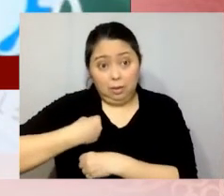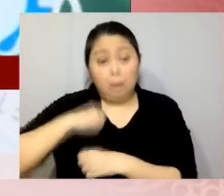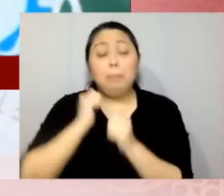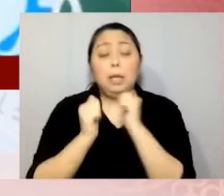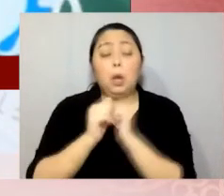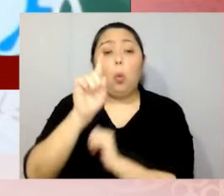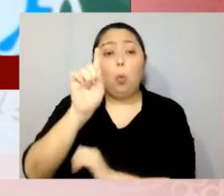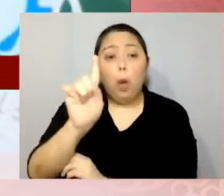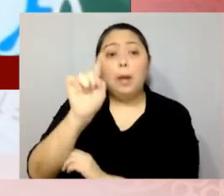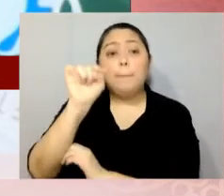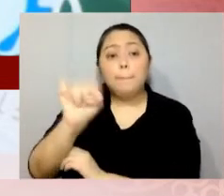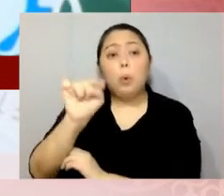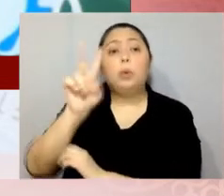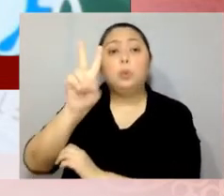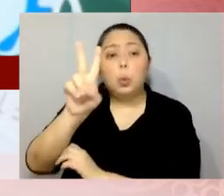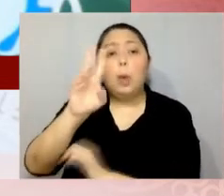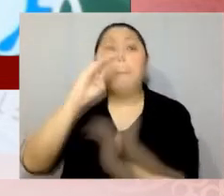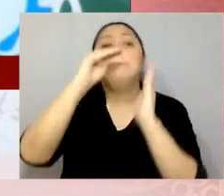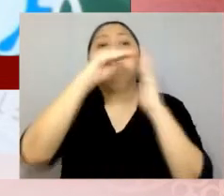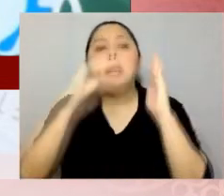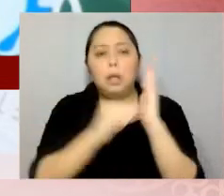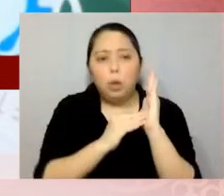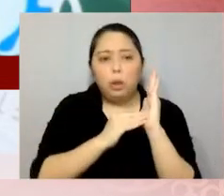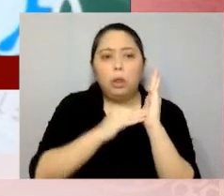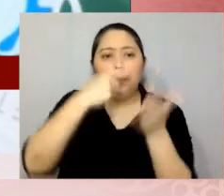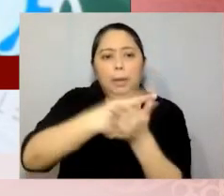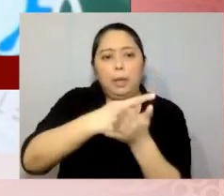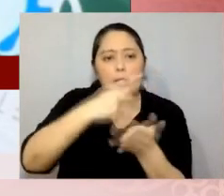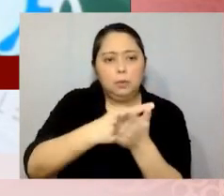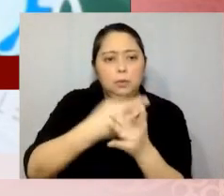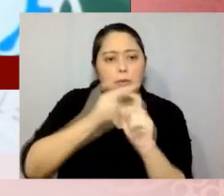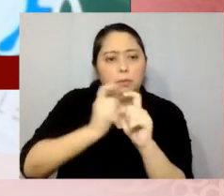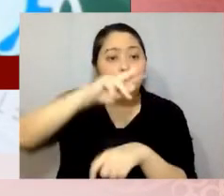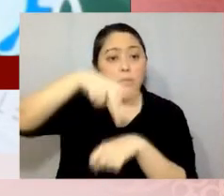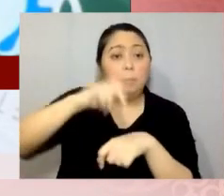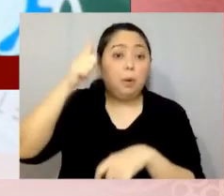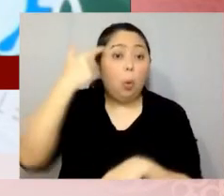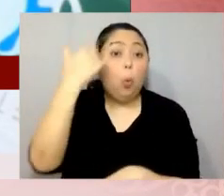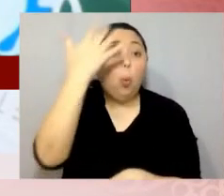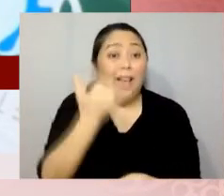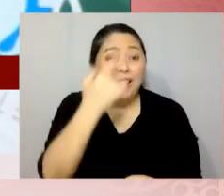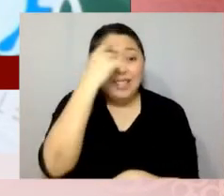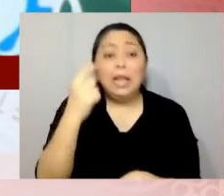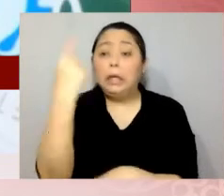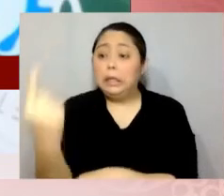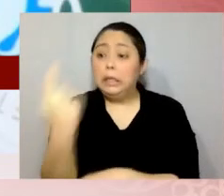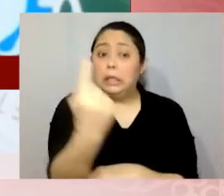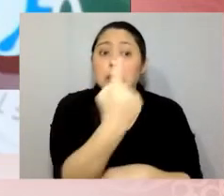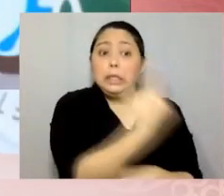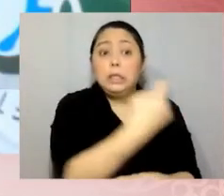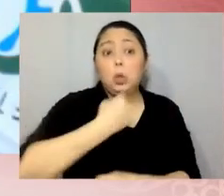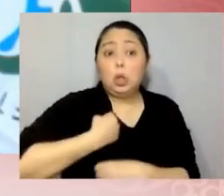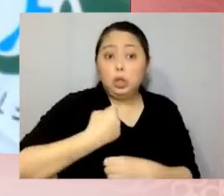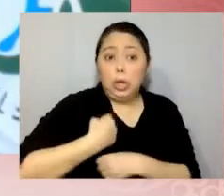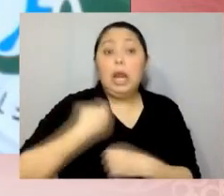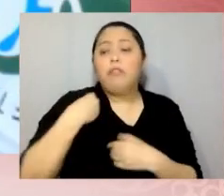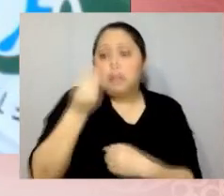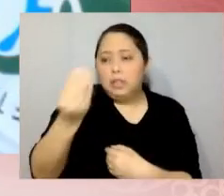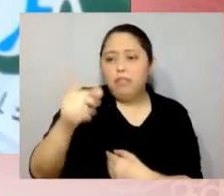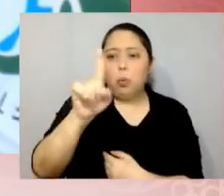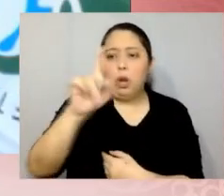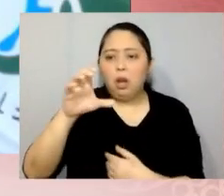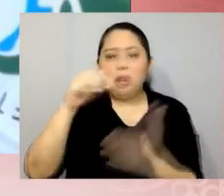1.2 billion pesos on the part of the government because we provided each combatant 100,000